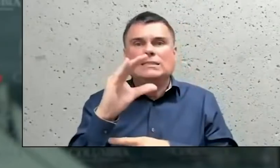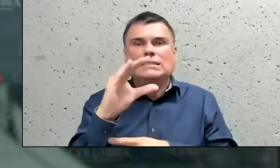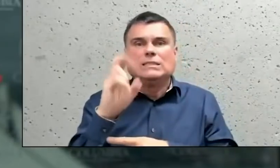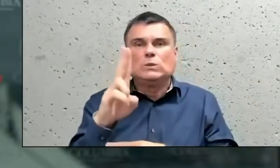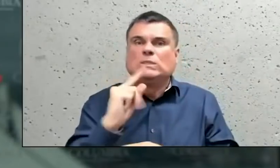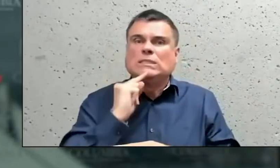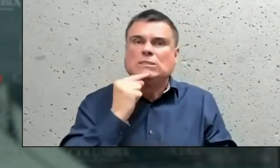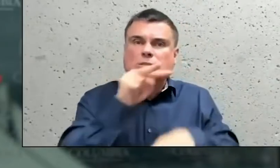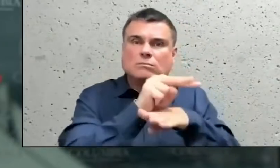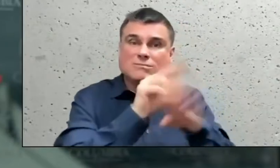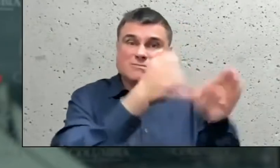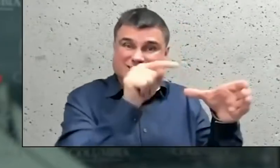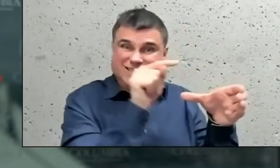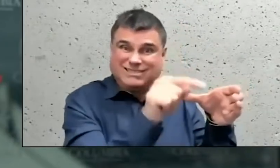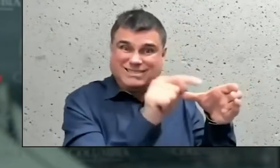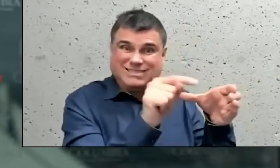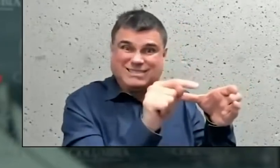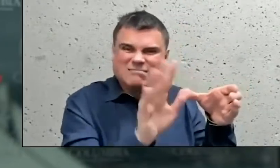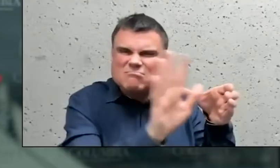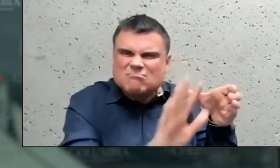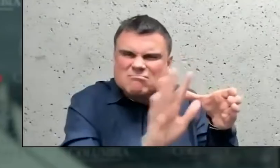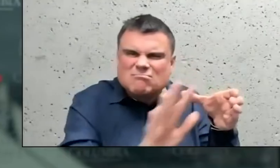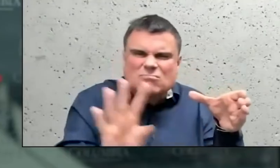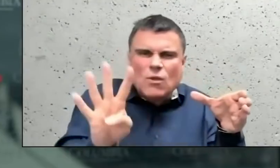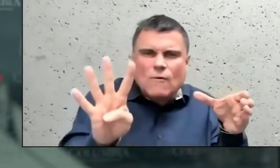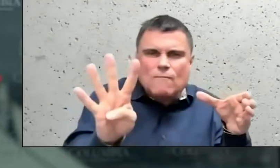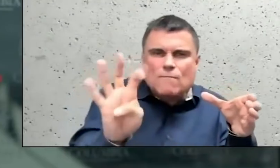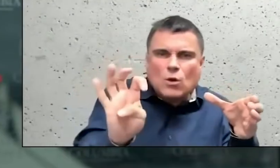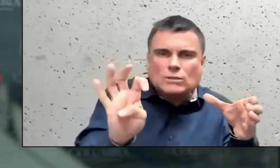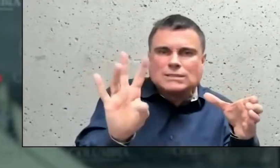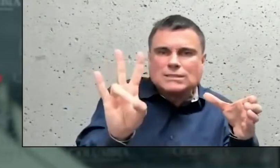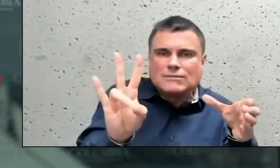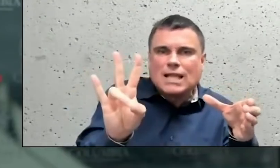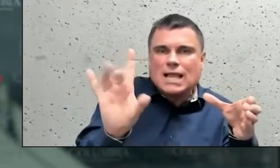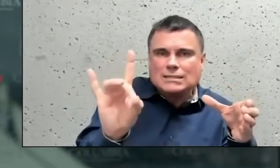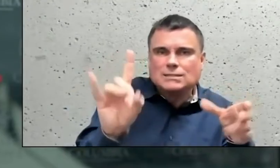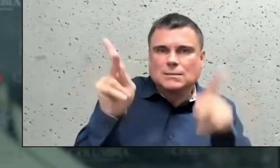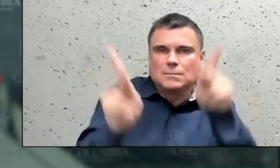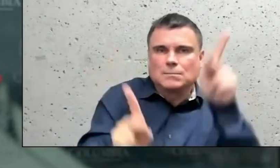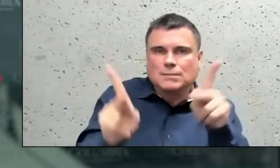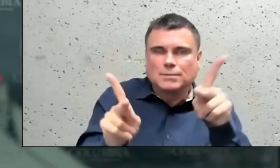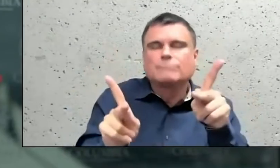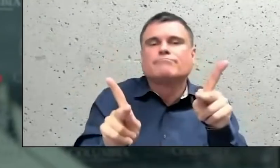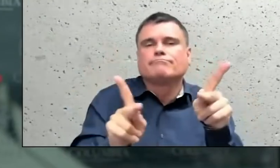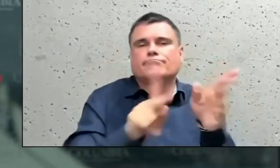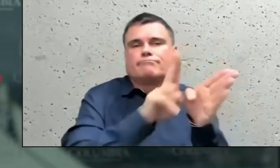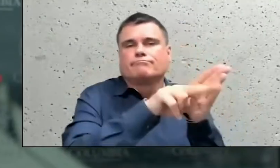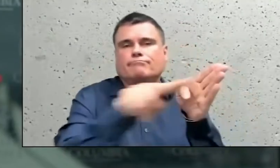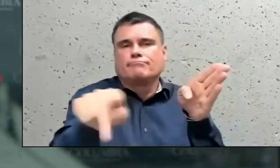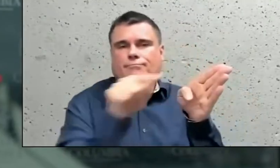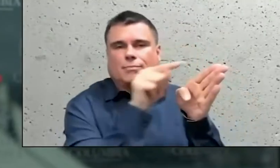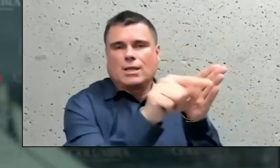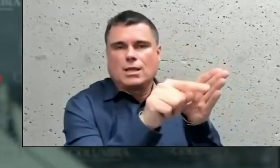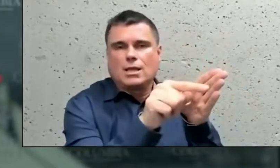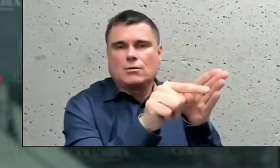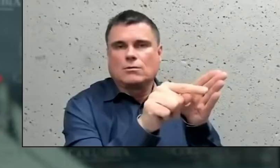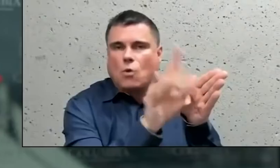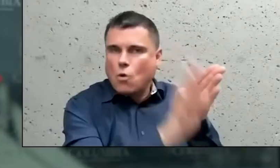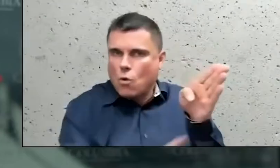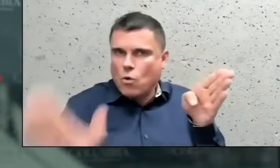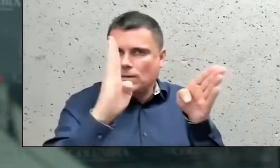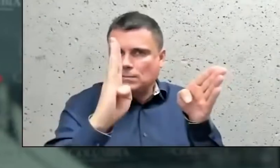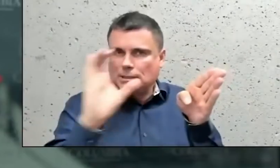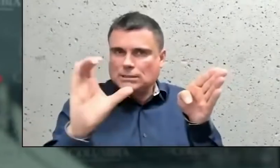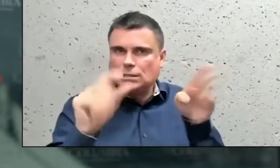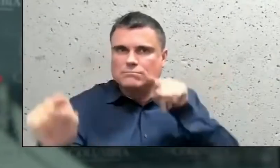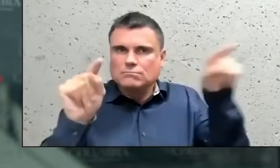at 478 people in critical care in BC. And obviously, this continues to be a